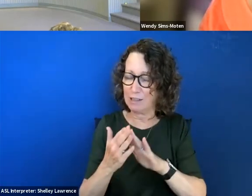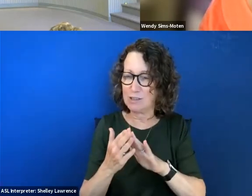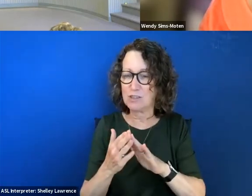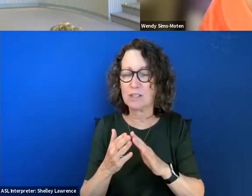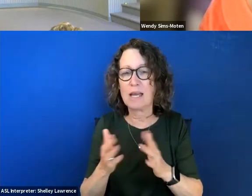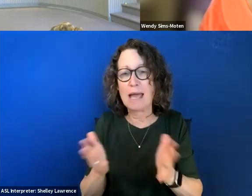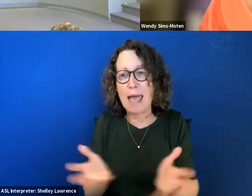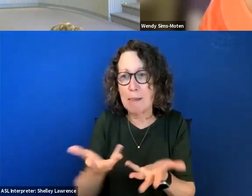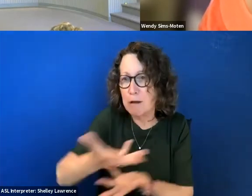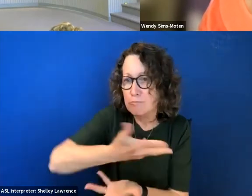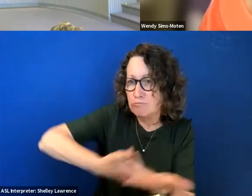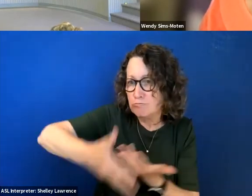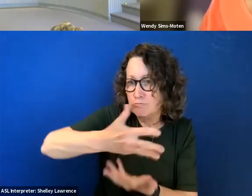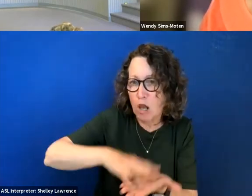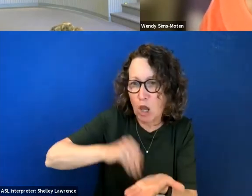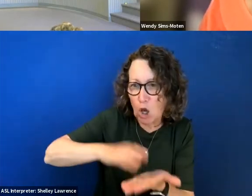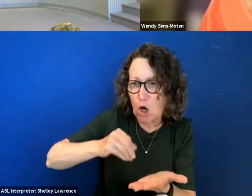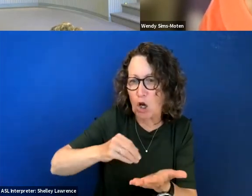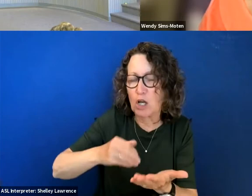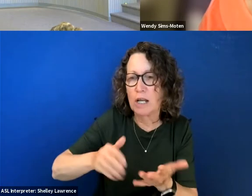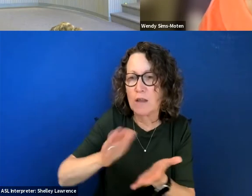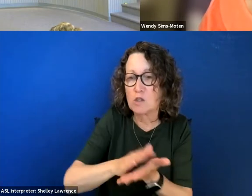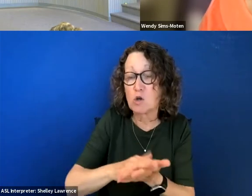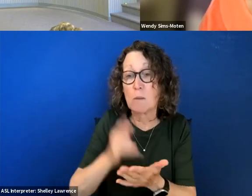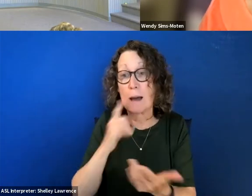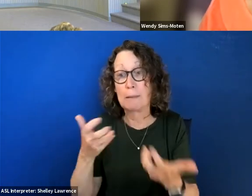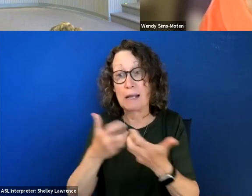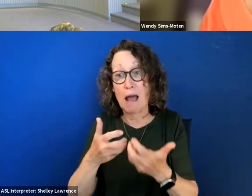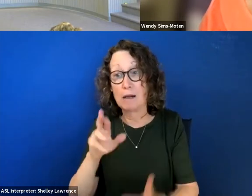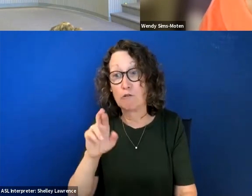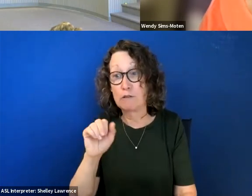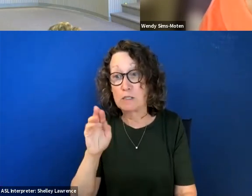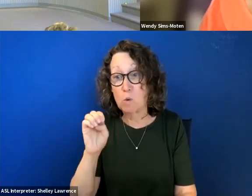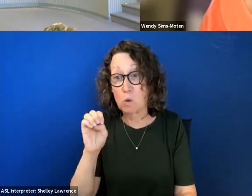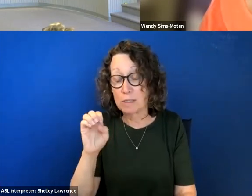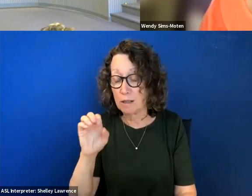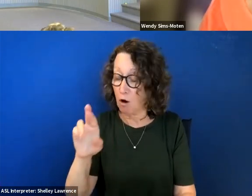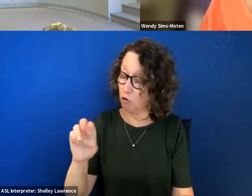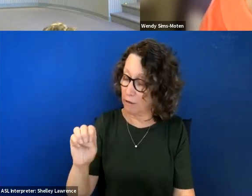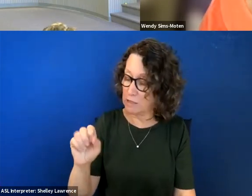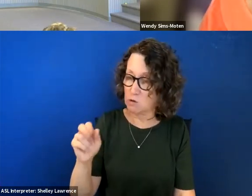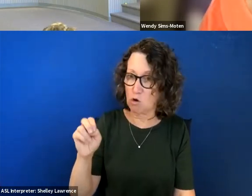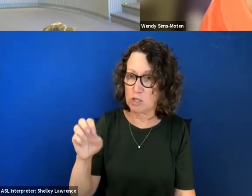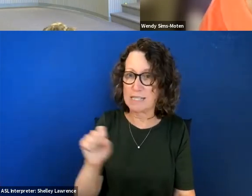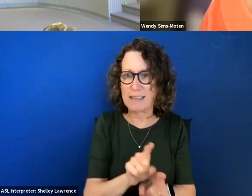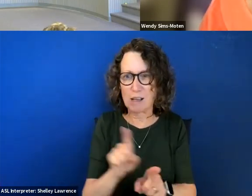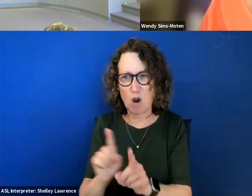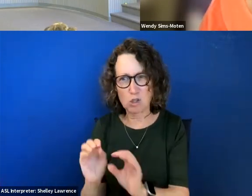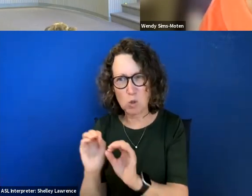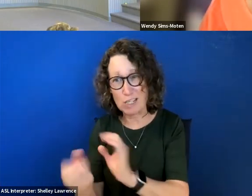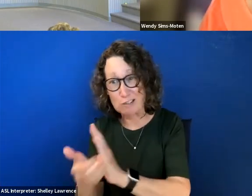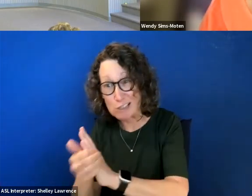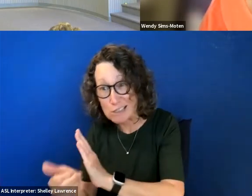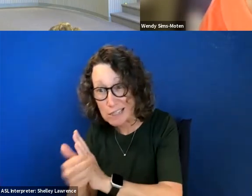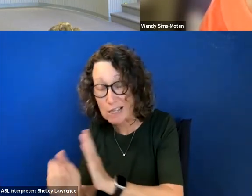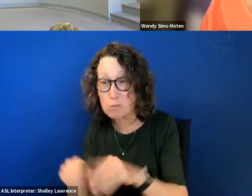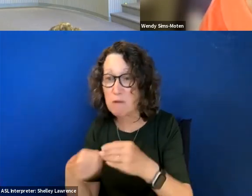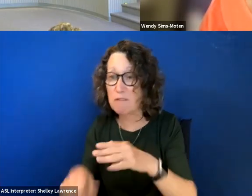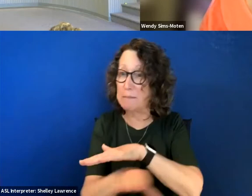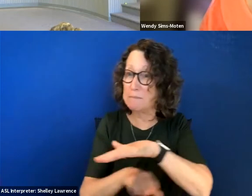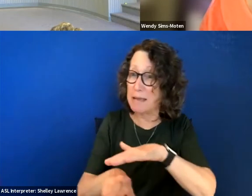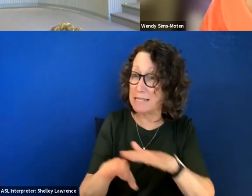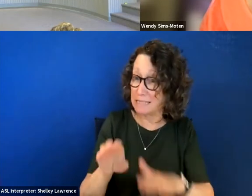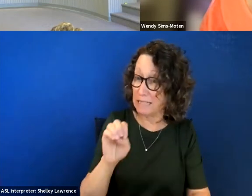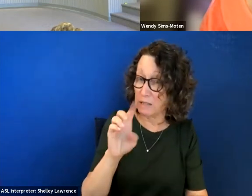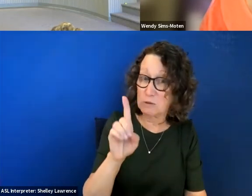the children, and at the same time, because of the combined resources, are also able to teach skills and provide basic